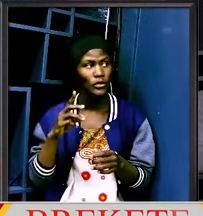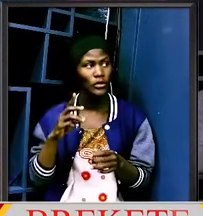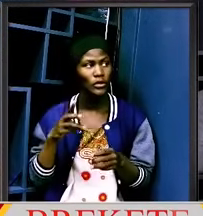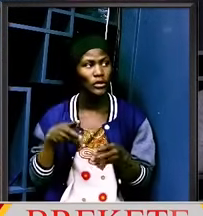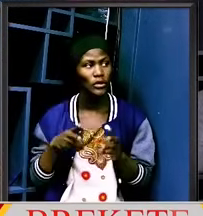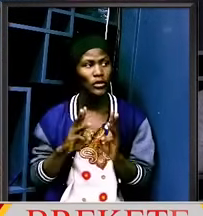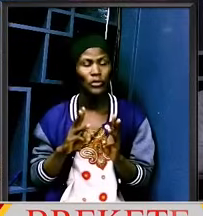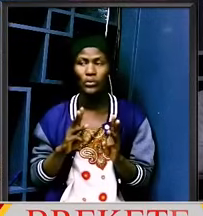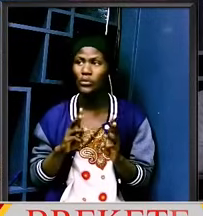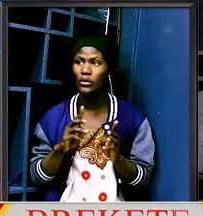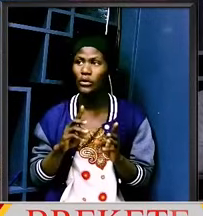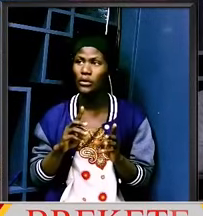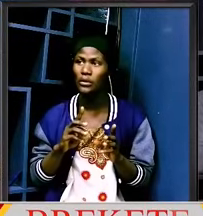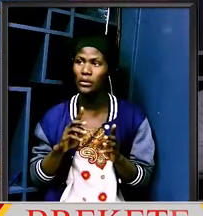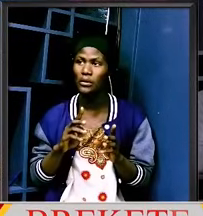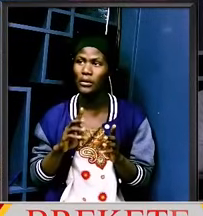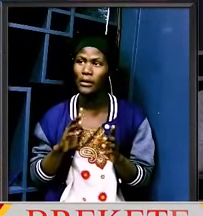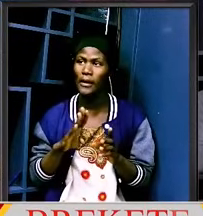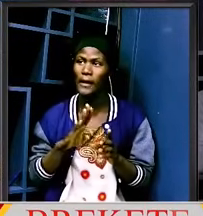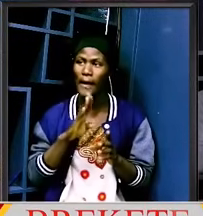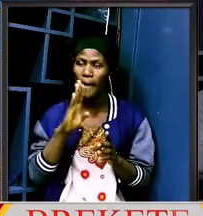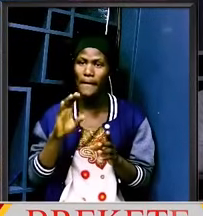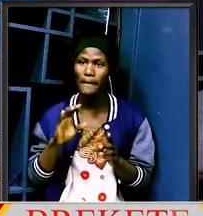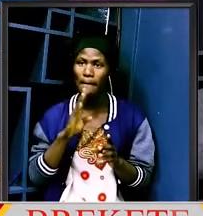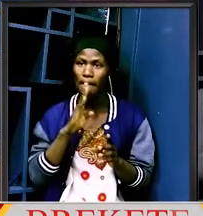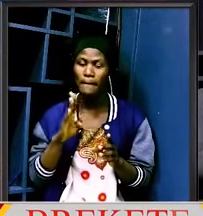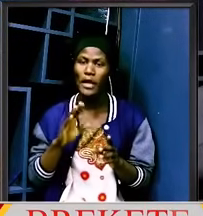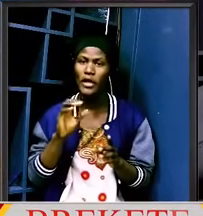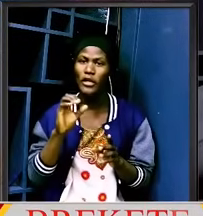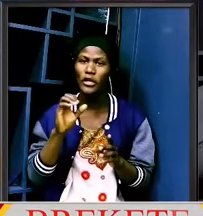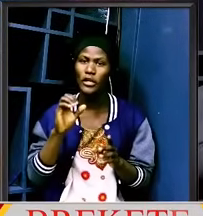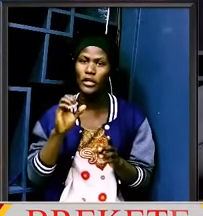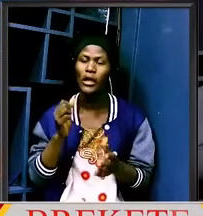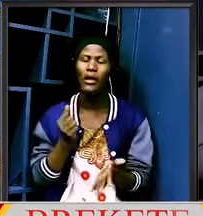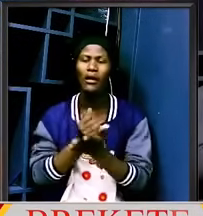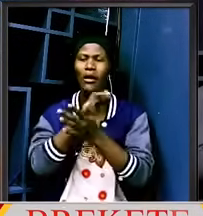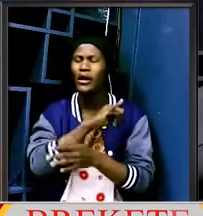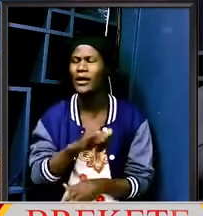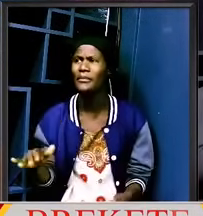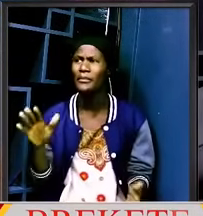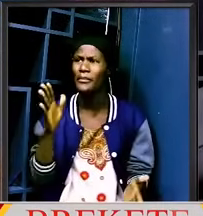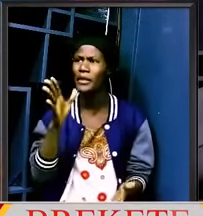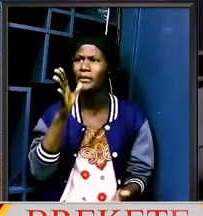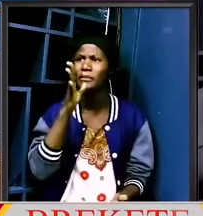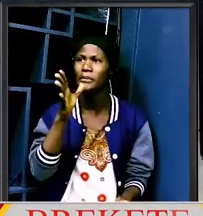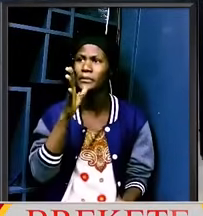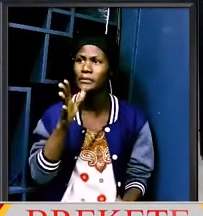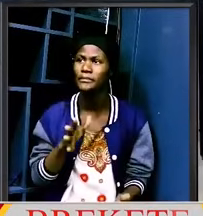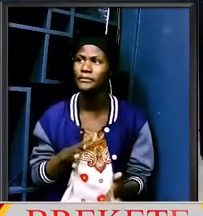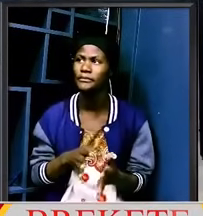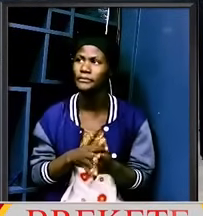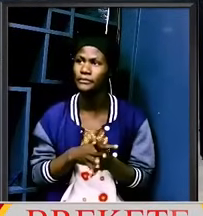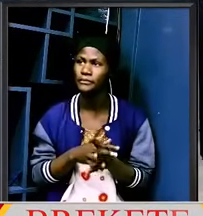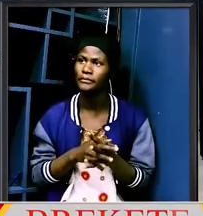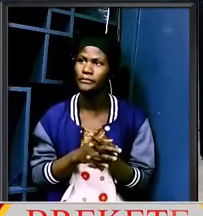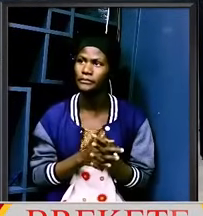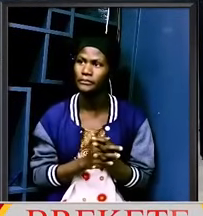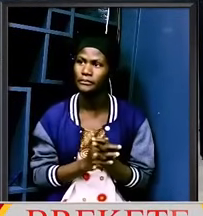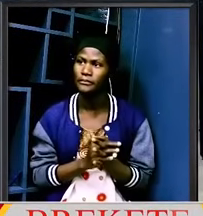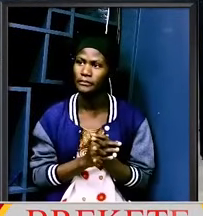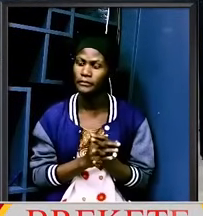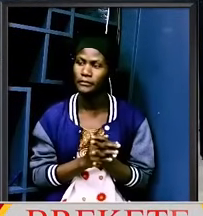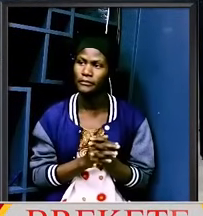by supporting Mama. Thank you very much, sir. You understand? Thank you very much. No, please sit down, ma. Sit down,